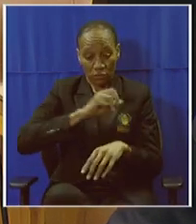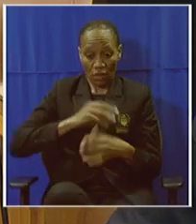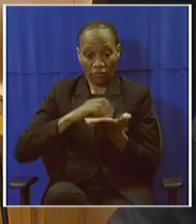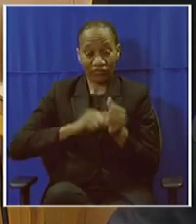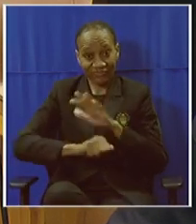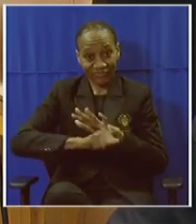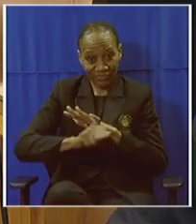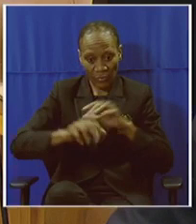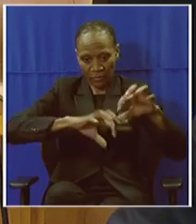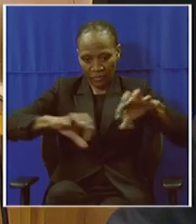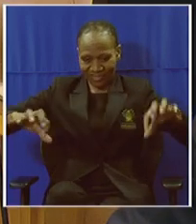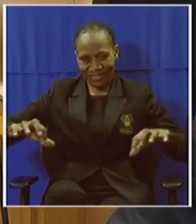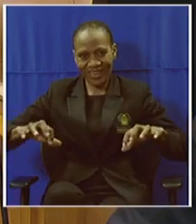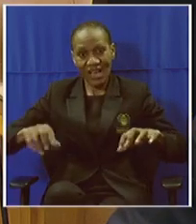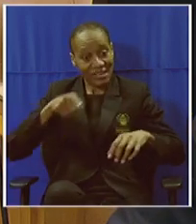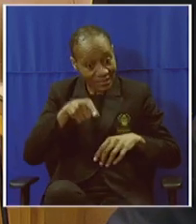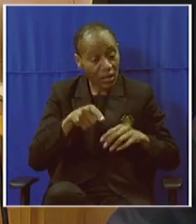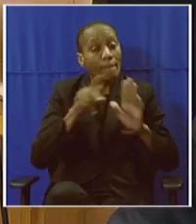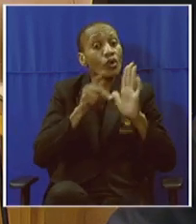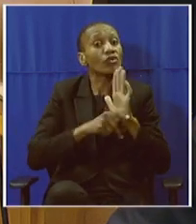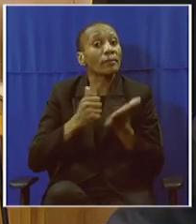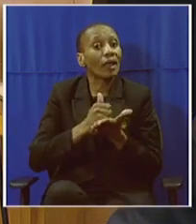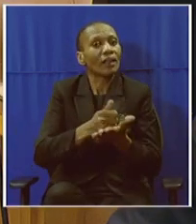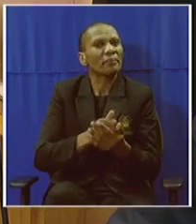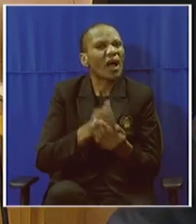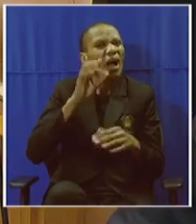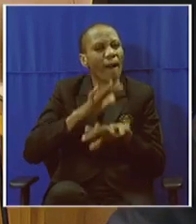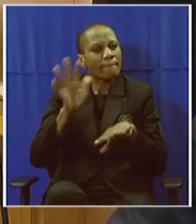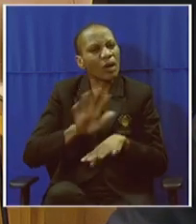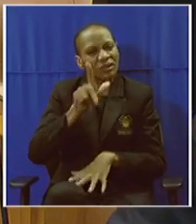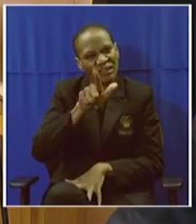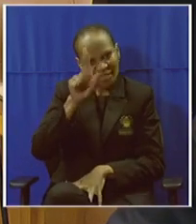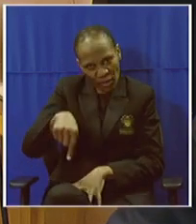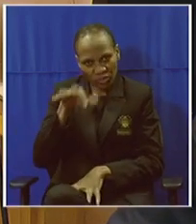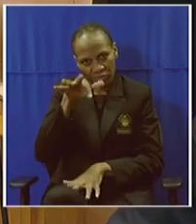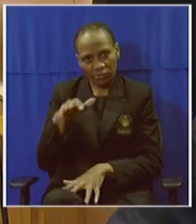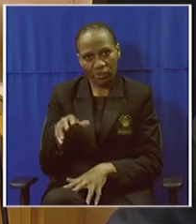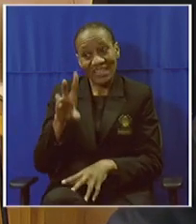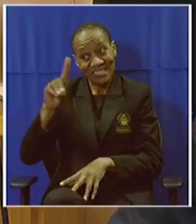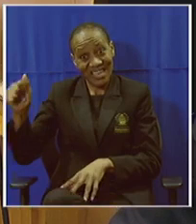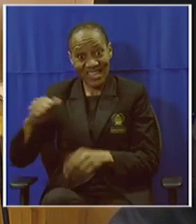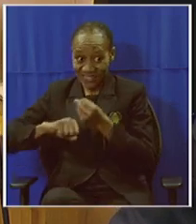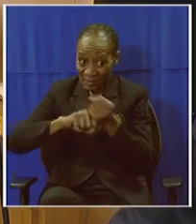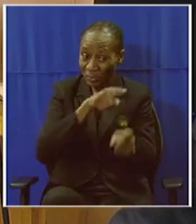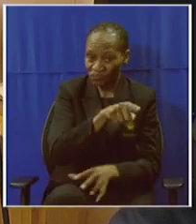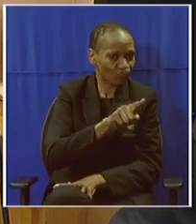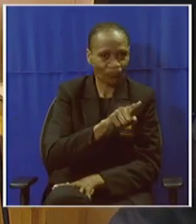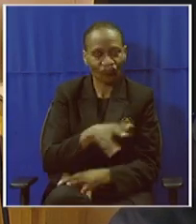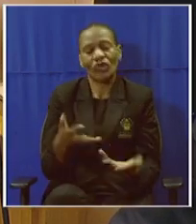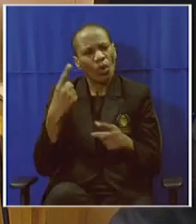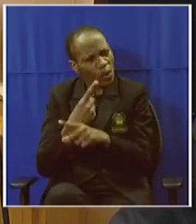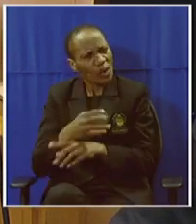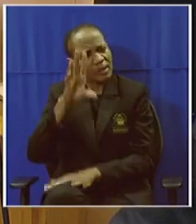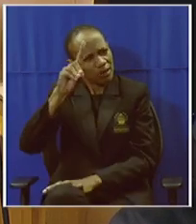benefited over 7,000 was also not supported by the DA. Shame. The DA has always chosen to be a party